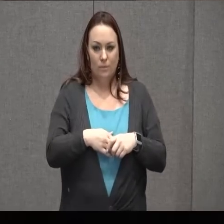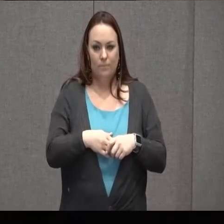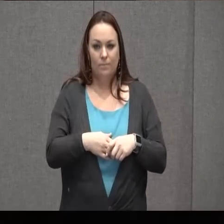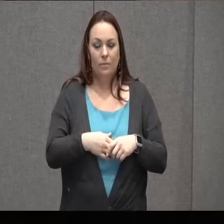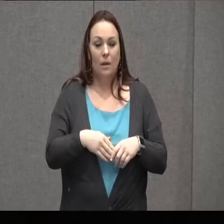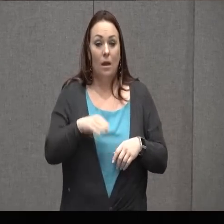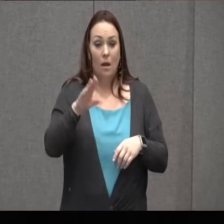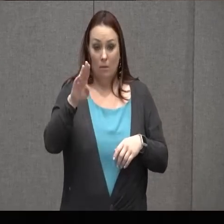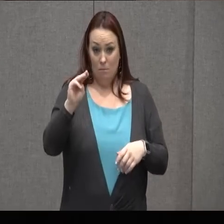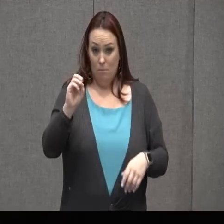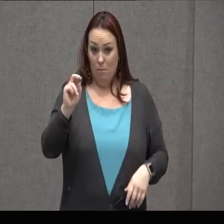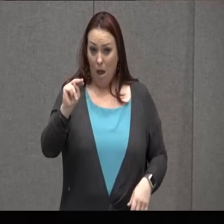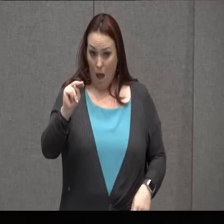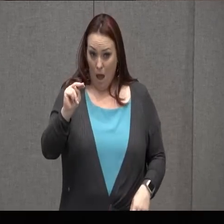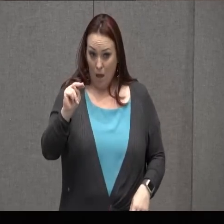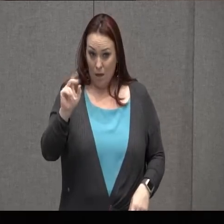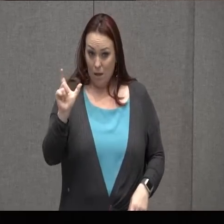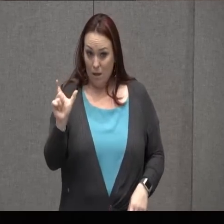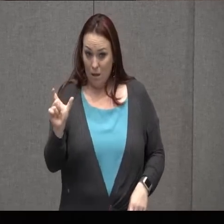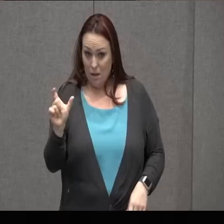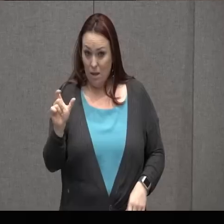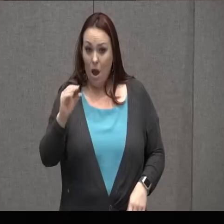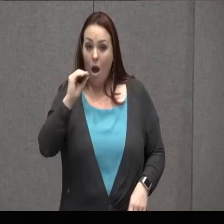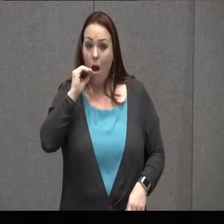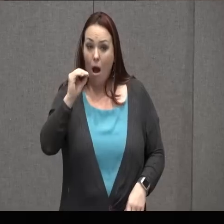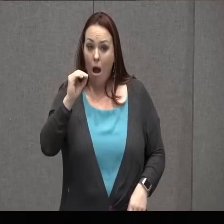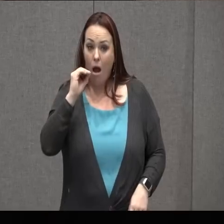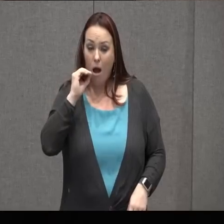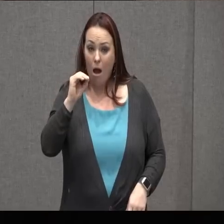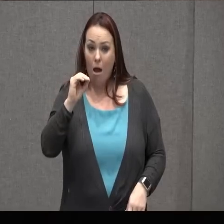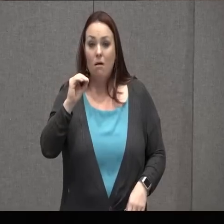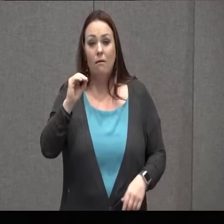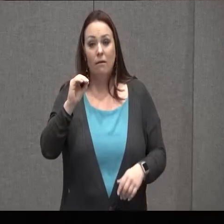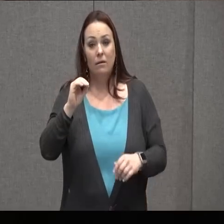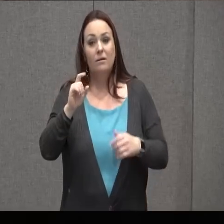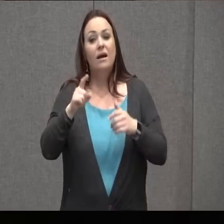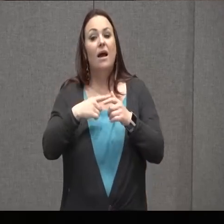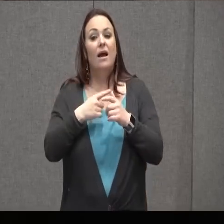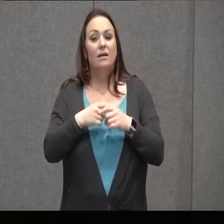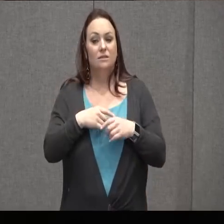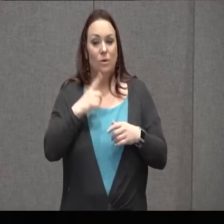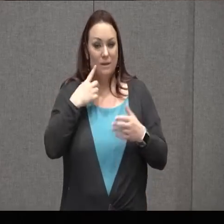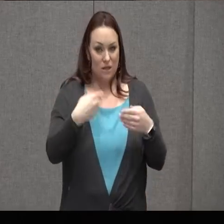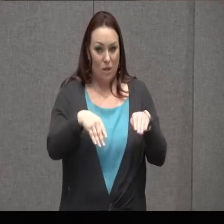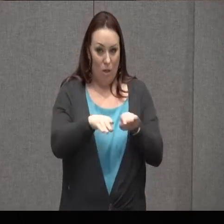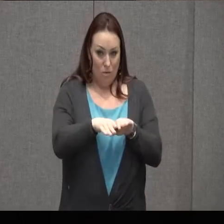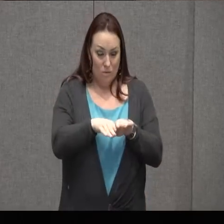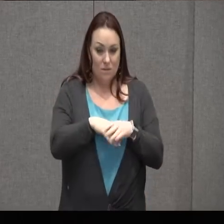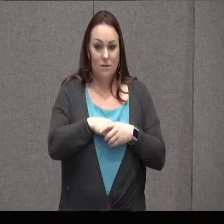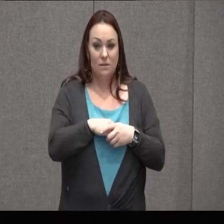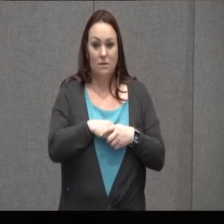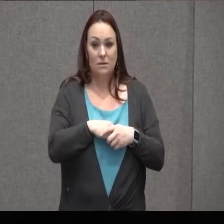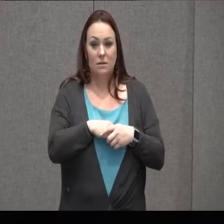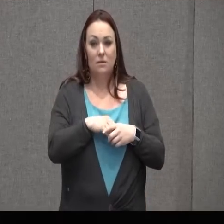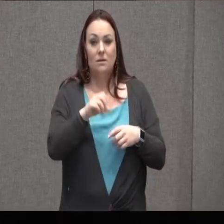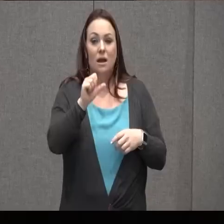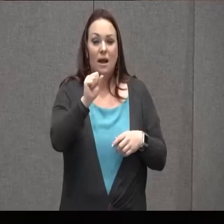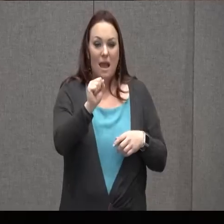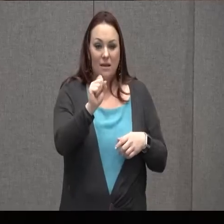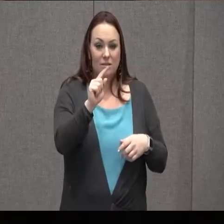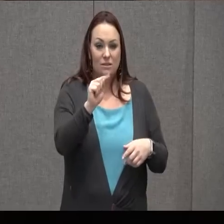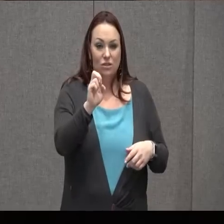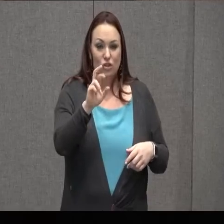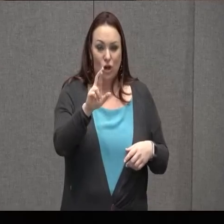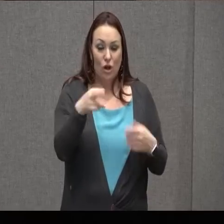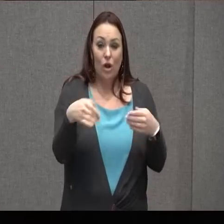Monster. This is it's followed by a consonant. So it's closed. Stir. This is